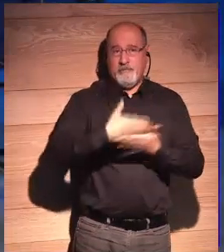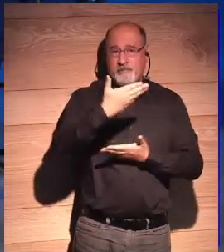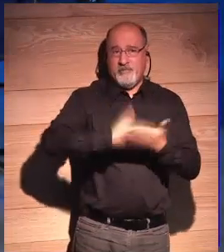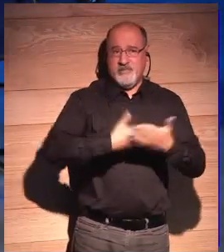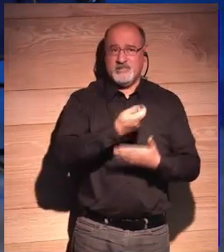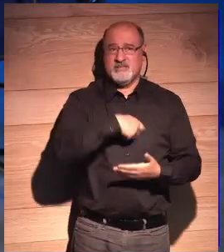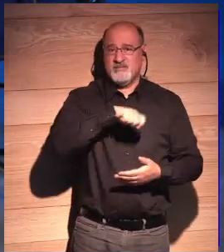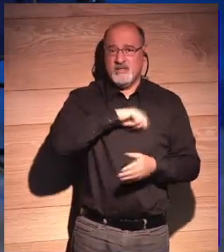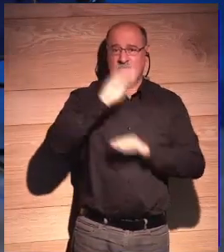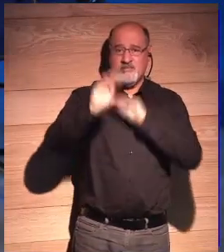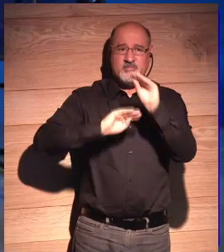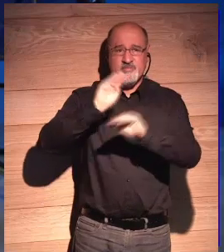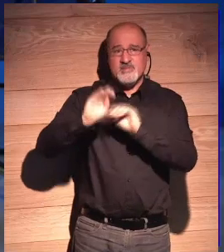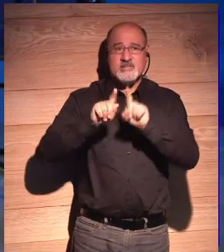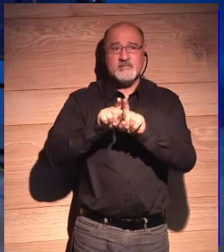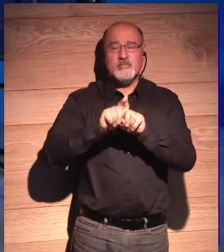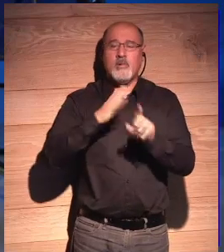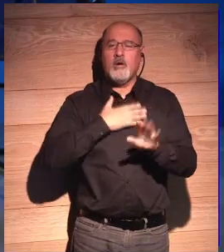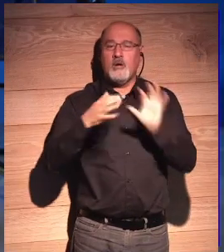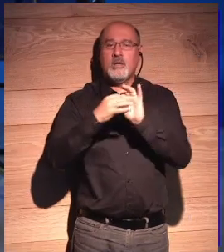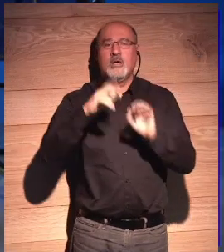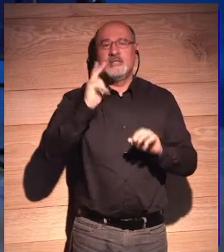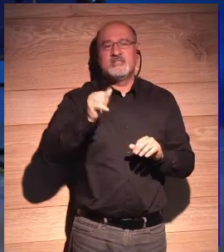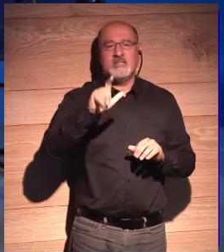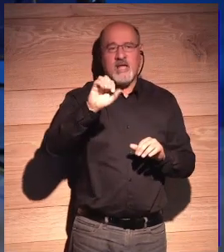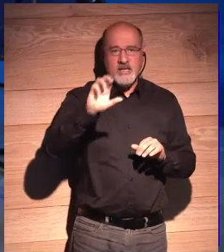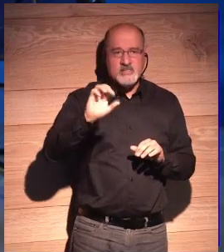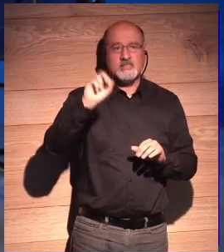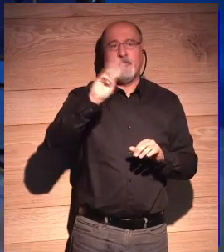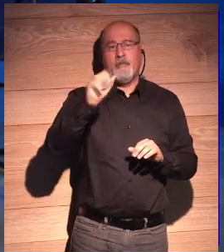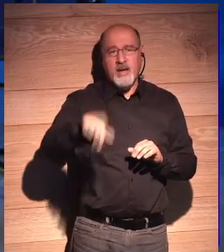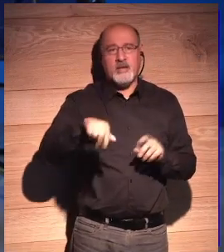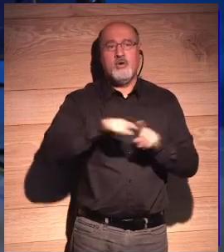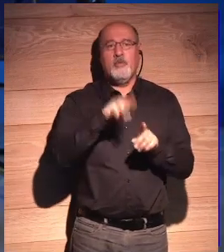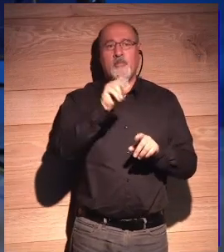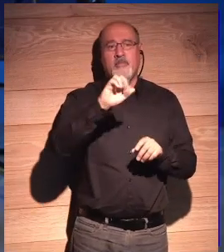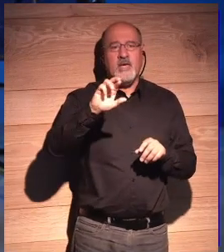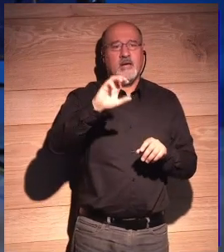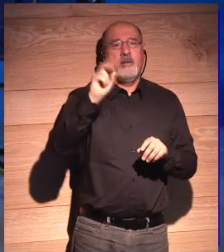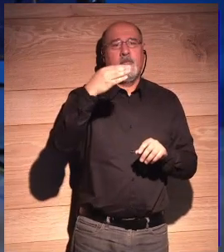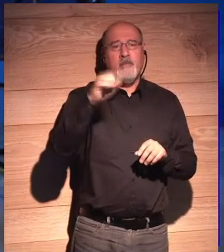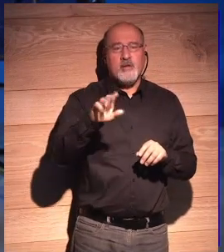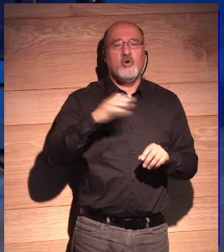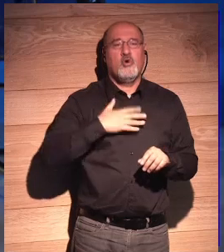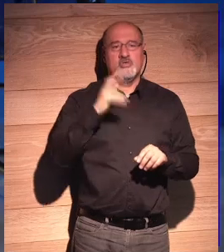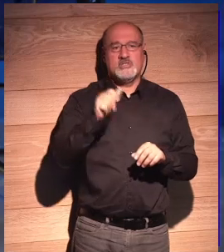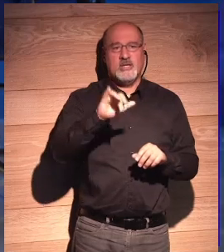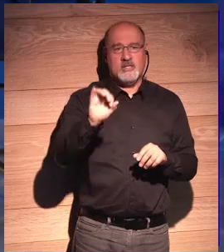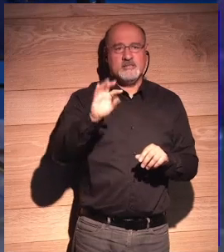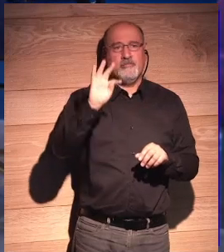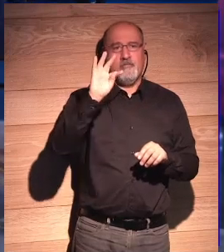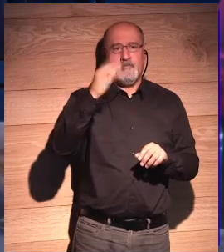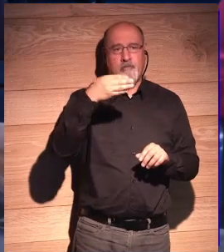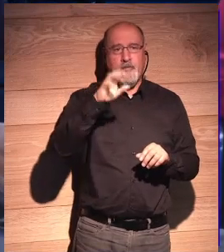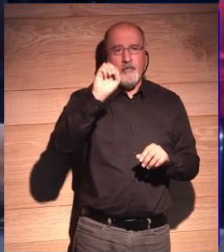magazines, between you and the authors that you're related to, like Charles Barnes or Chester Brown,